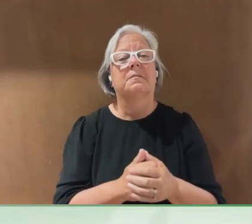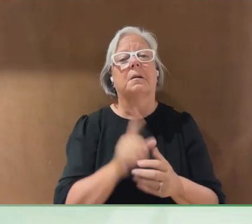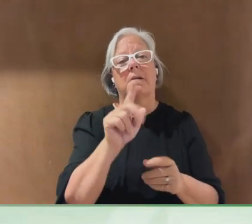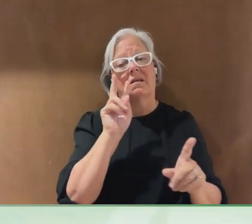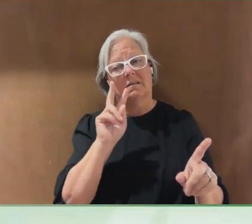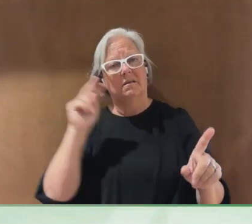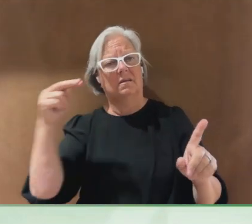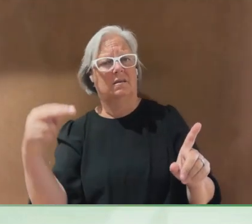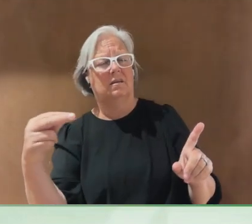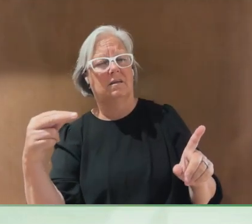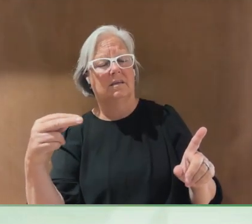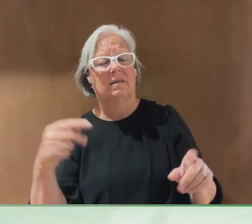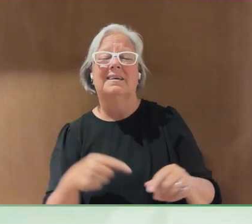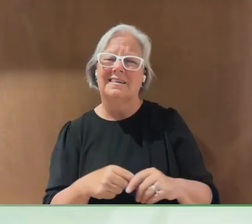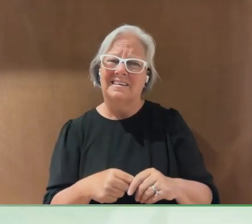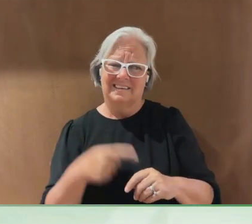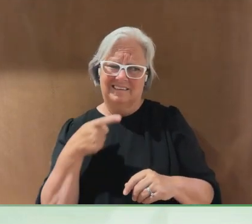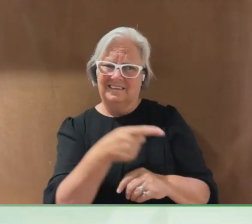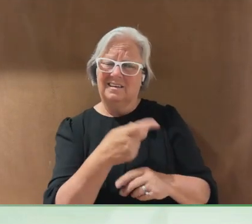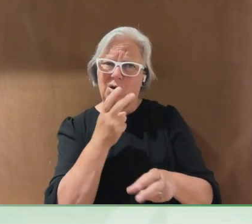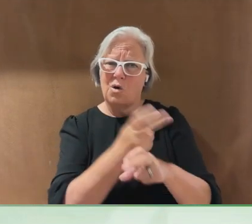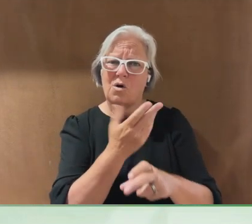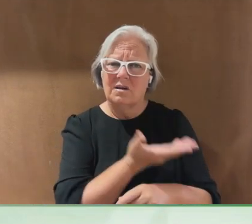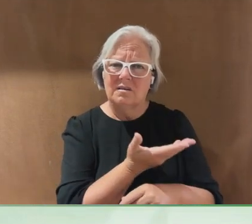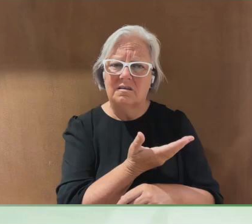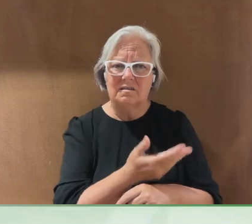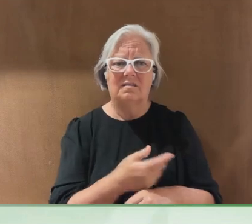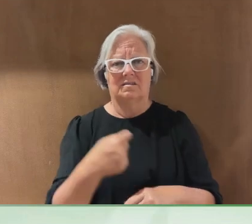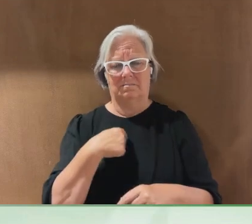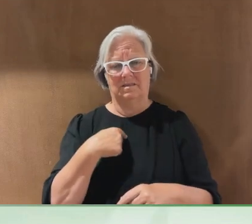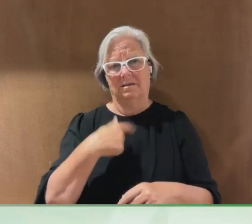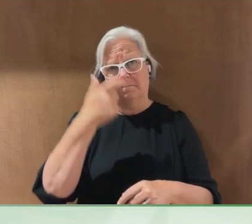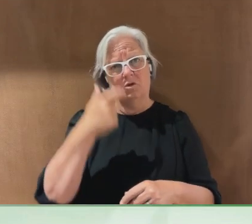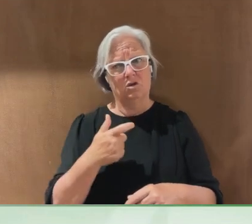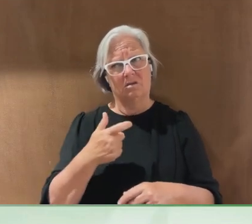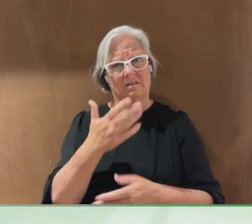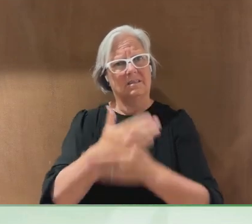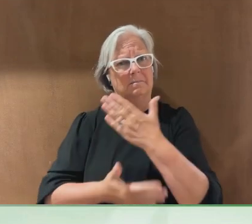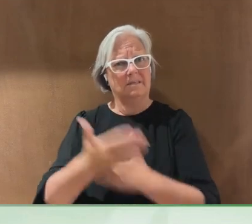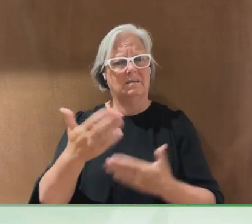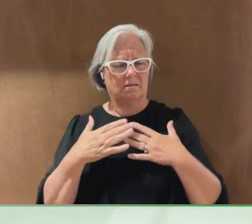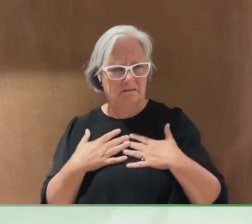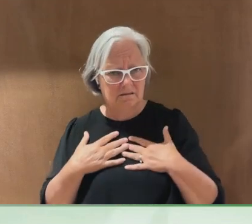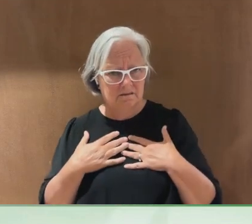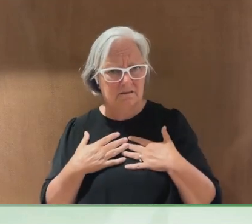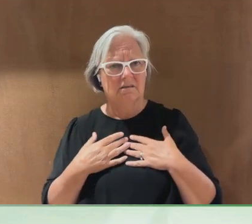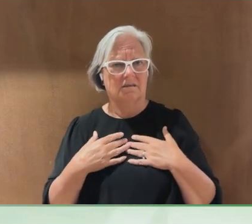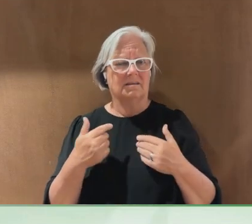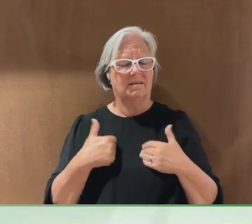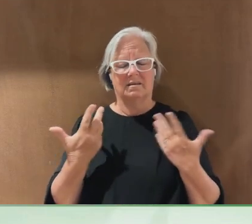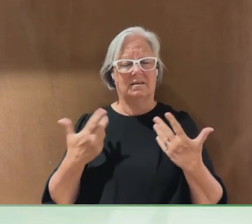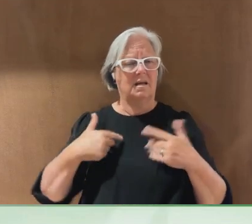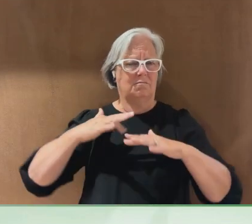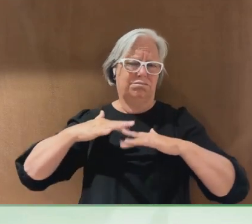to test because our group, and then I speak as a person with a disability, is so diverse, nobody is the same. So from